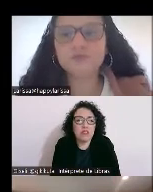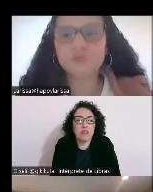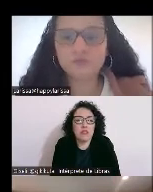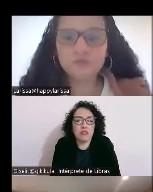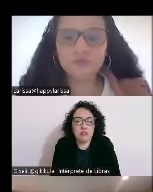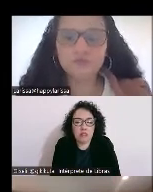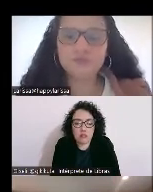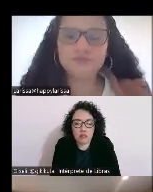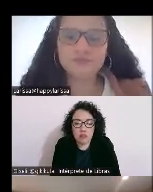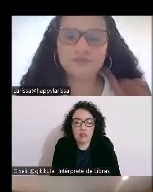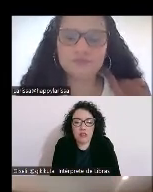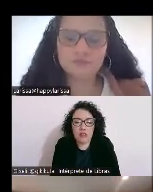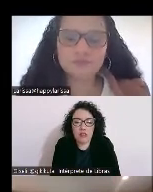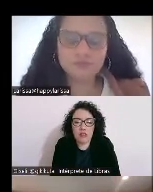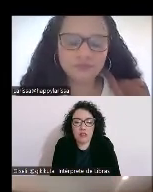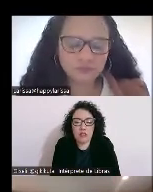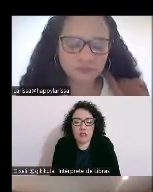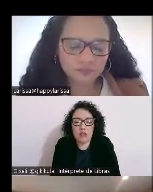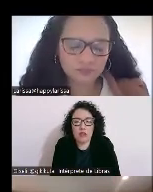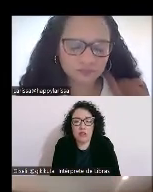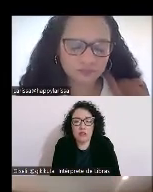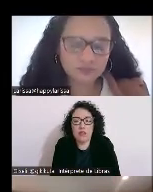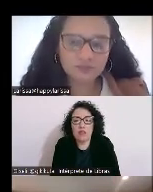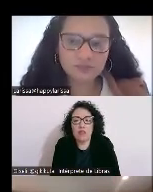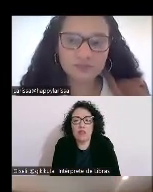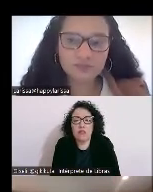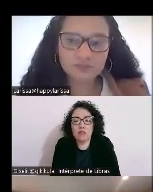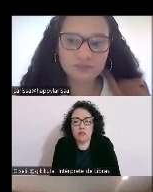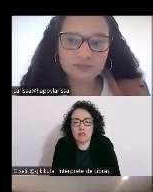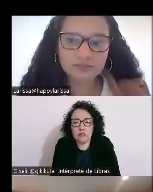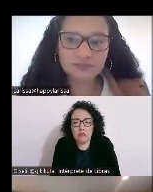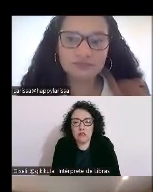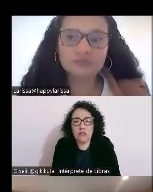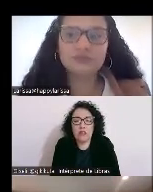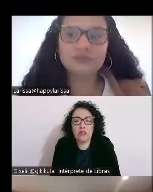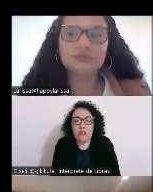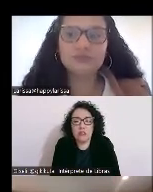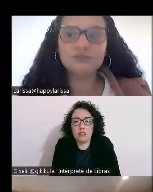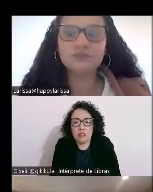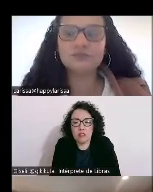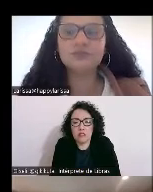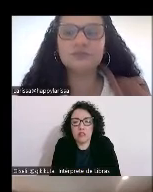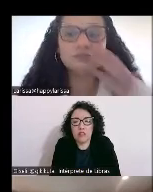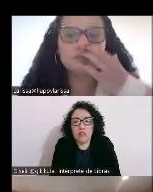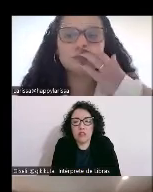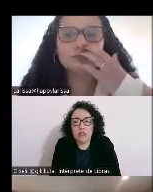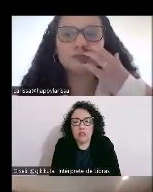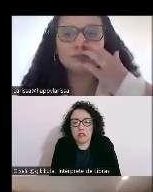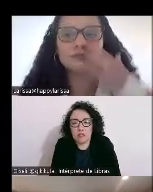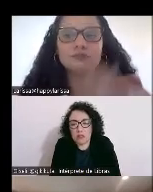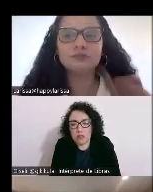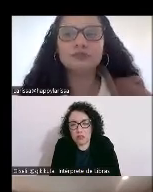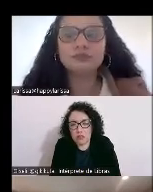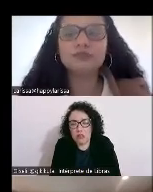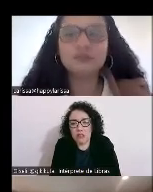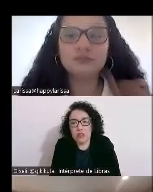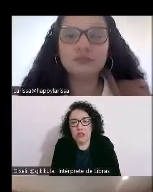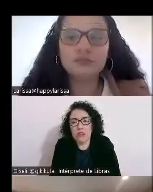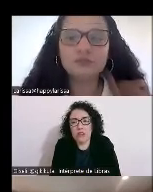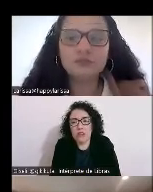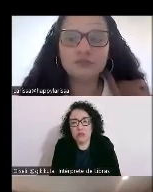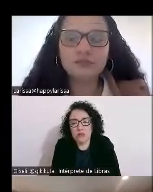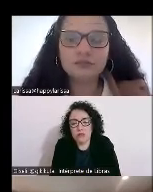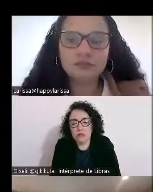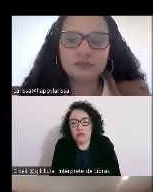them being, remember the 3 E's, more enjoyable, more engaging, have much more enthusiasm. And